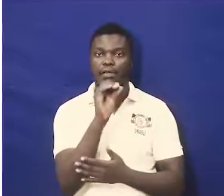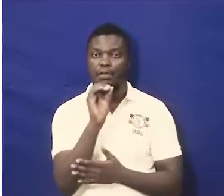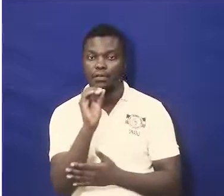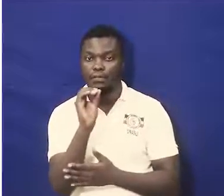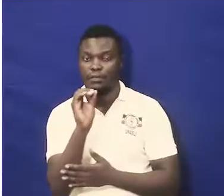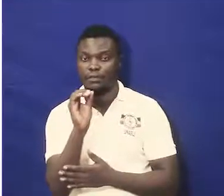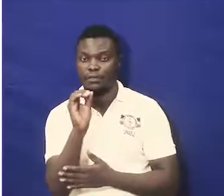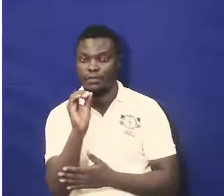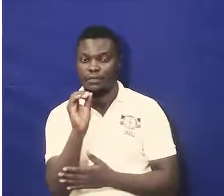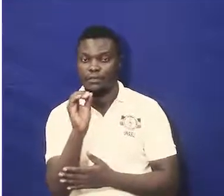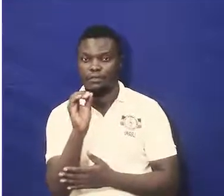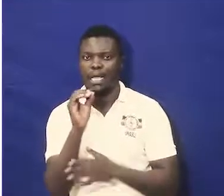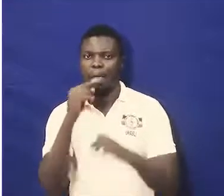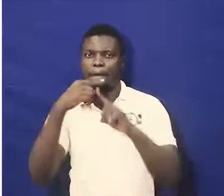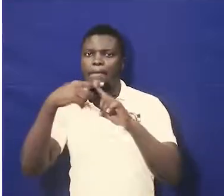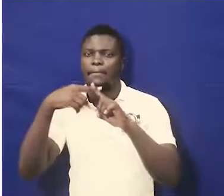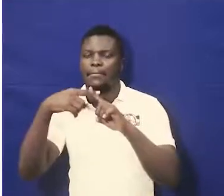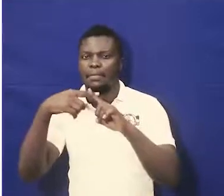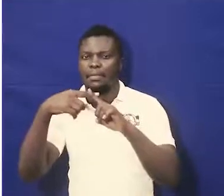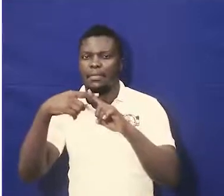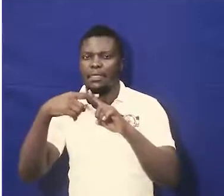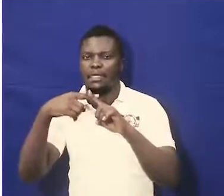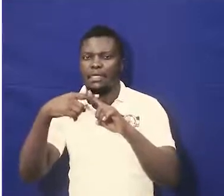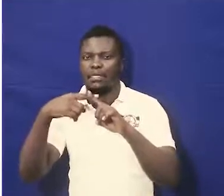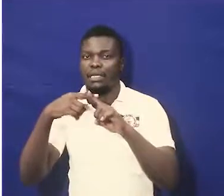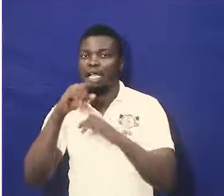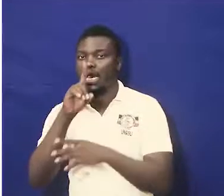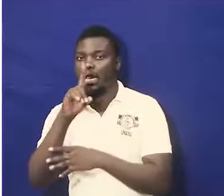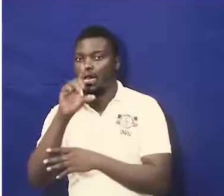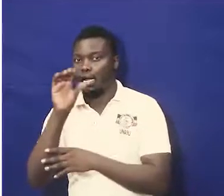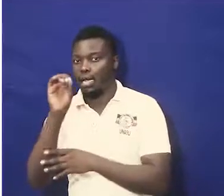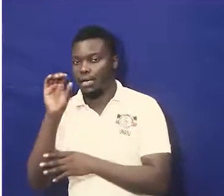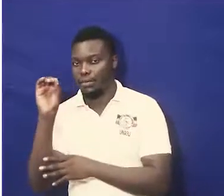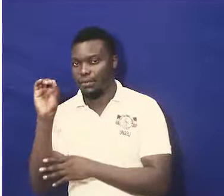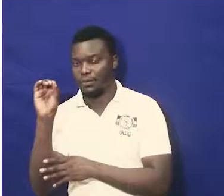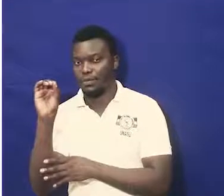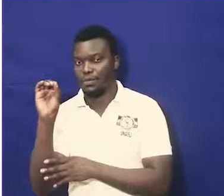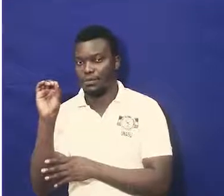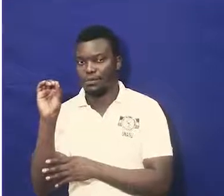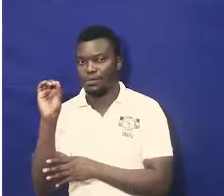10,400 multiplied by 100